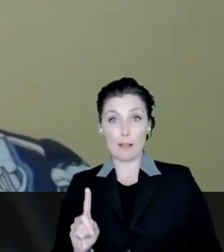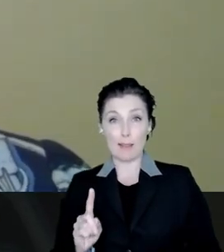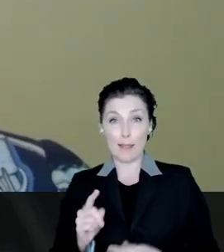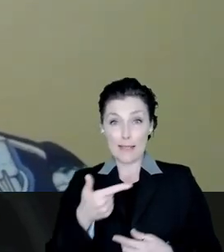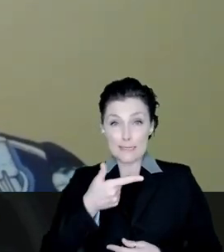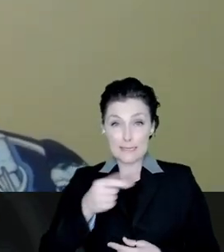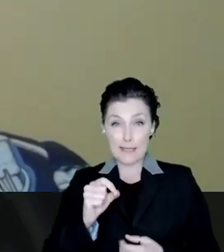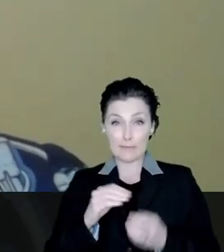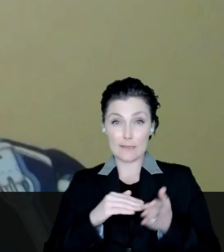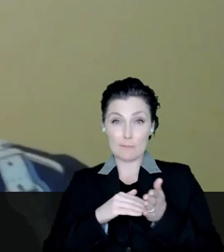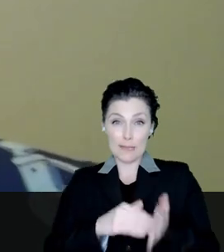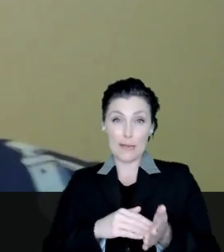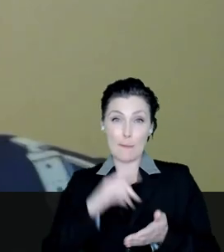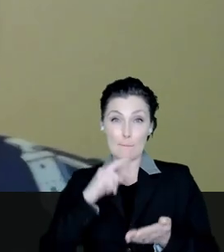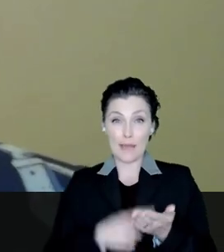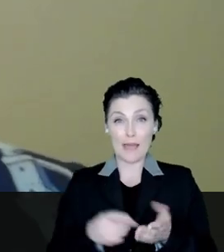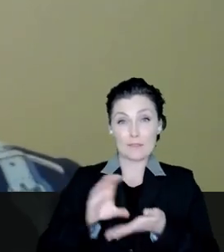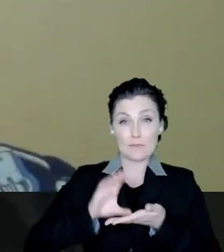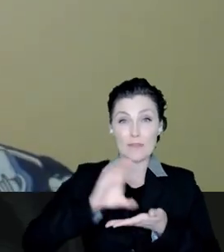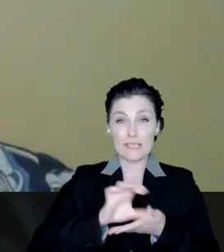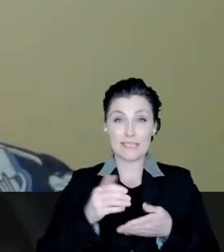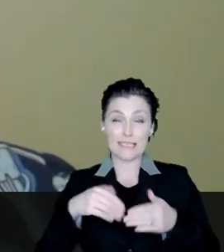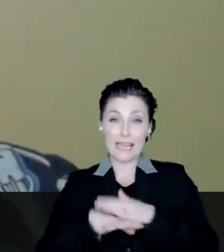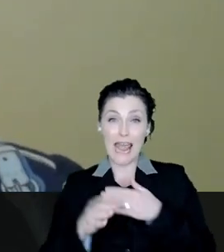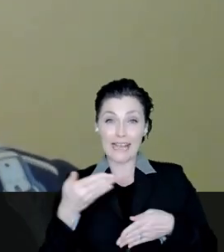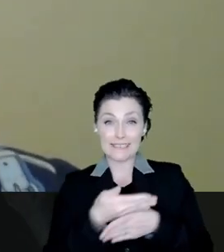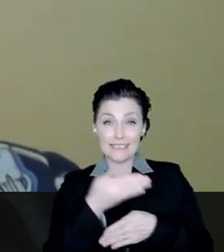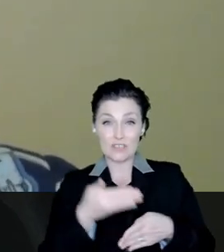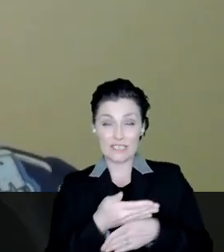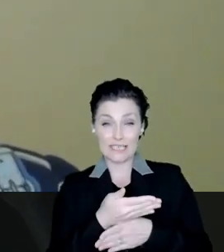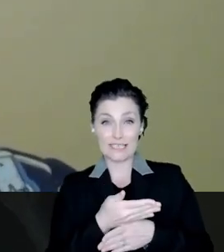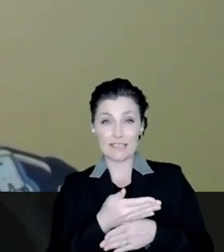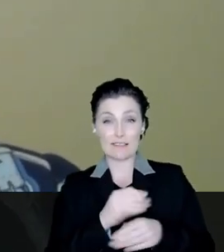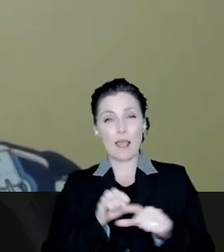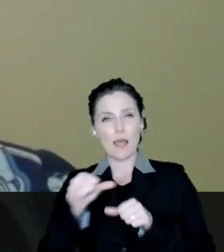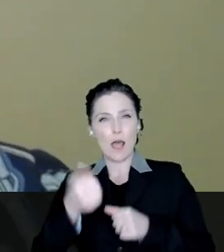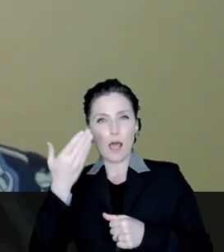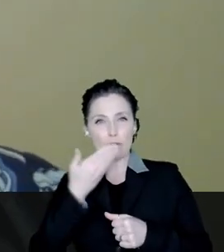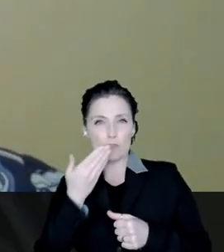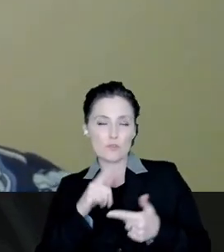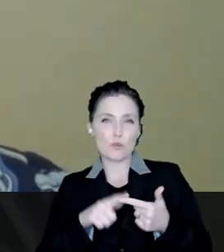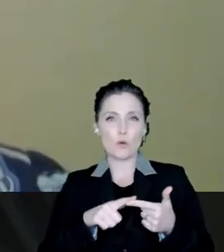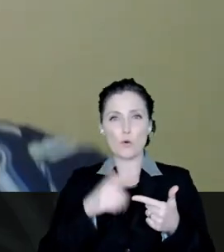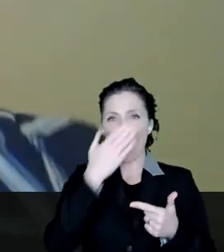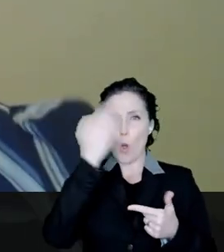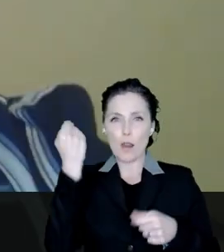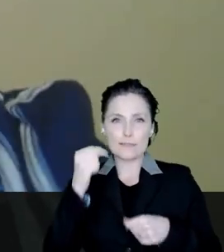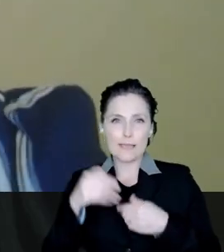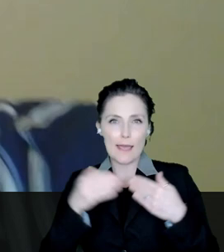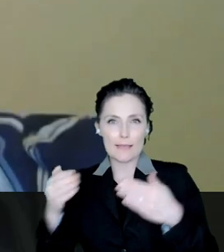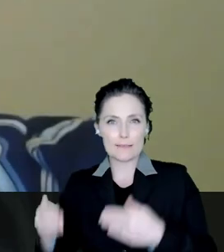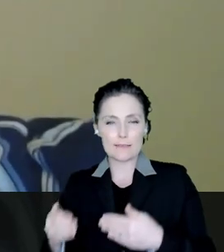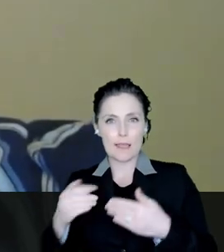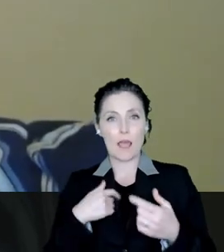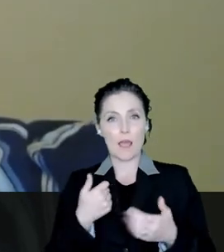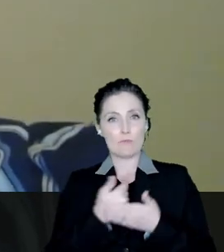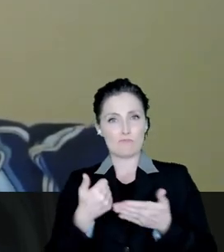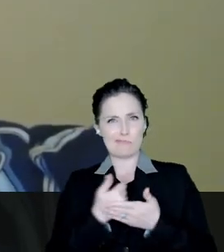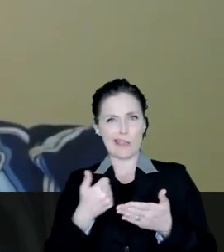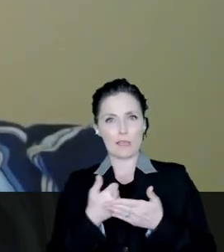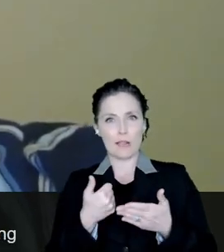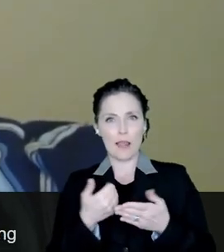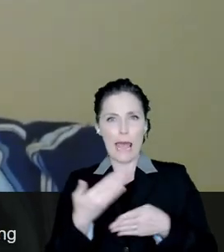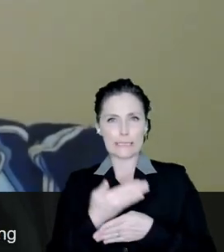million invested in activities that are after school, during holidays and regular and activities,